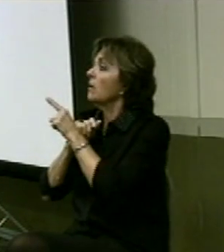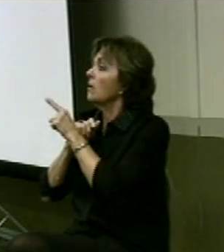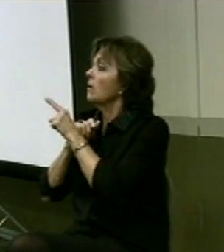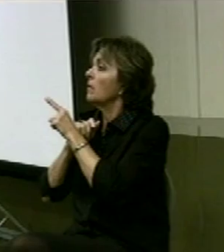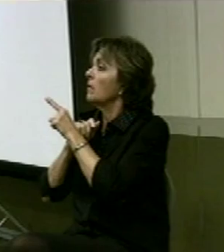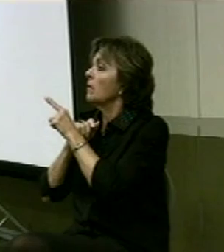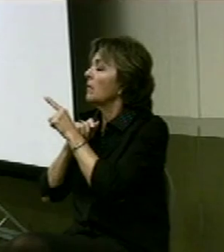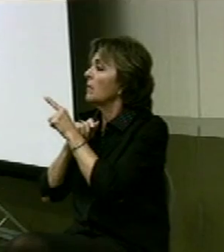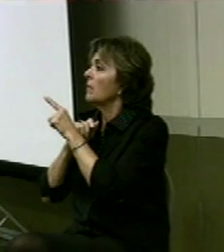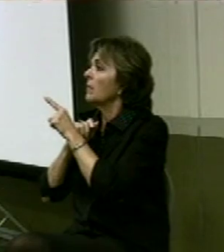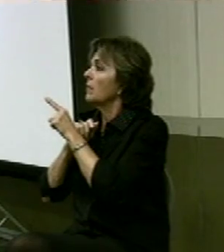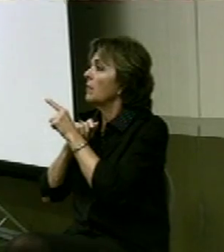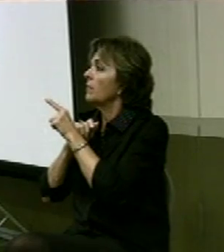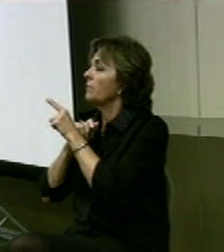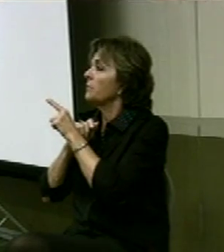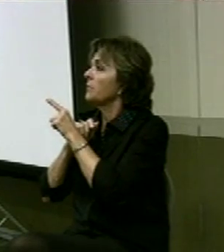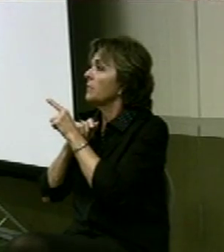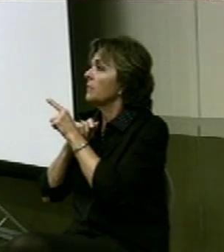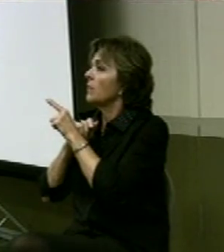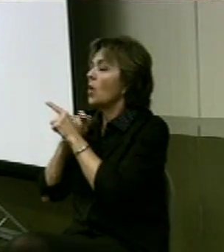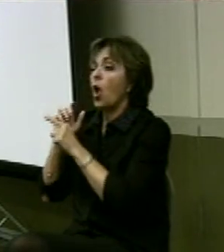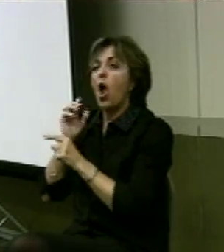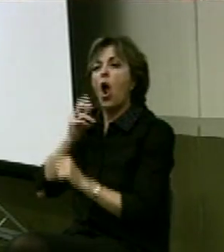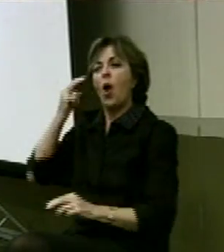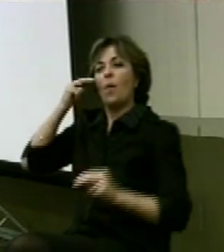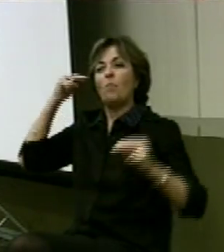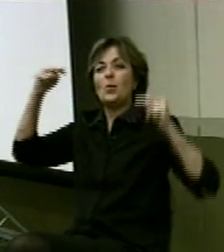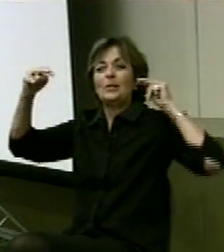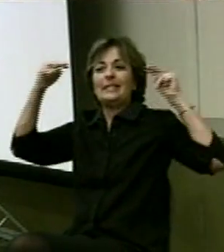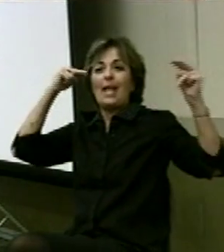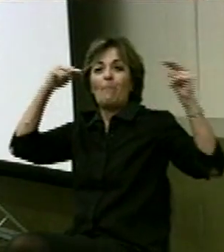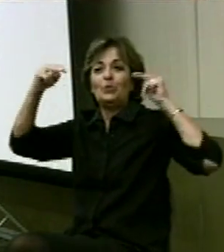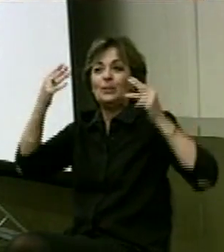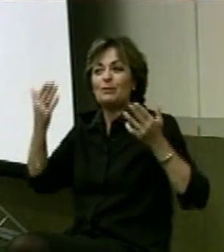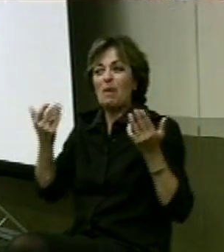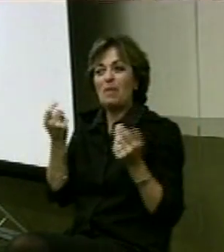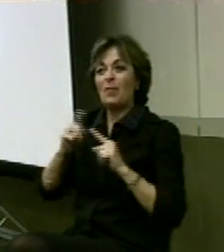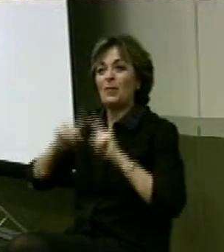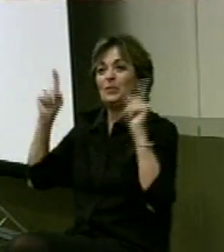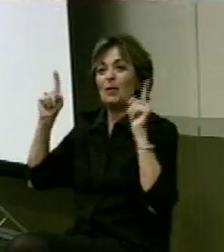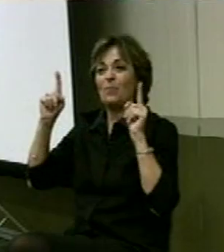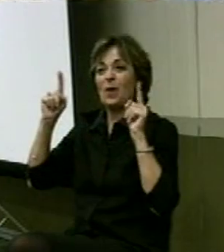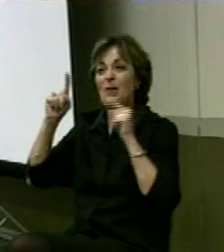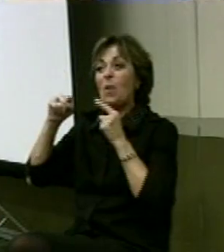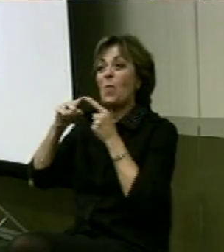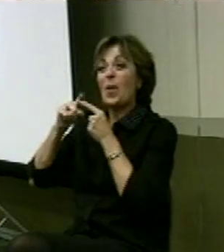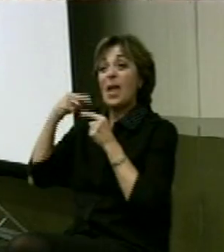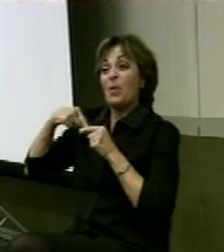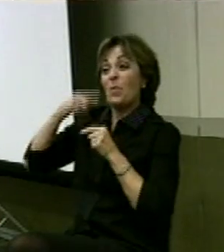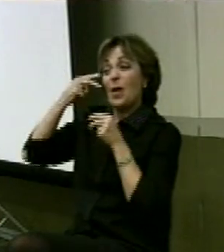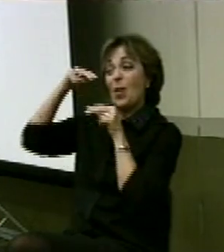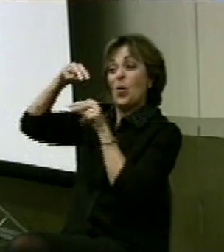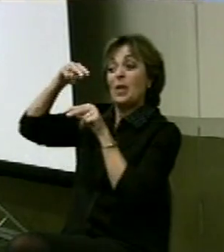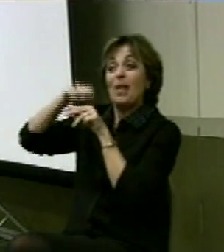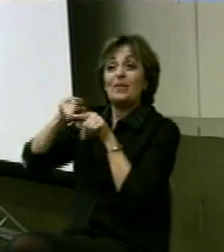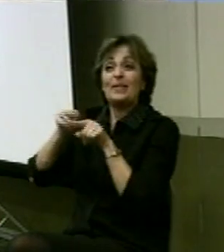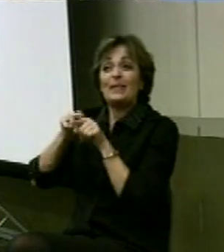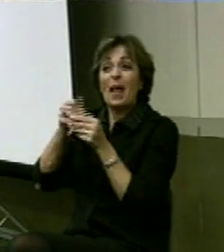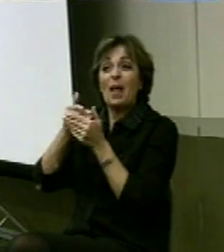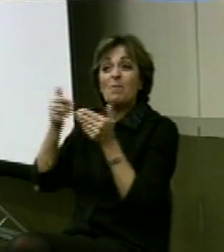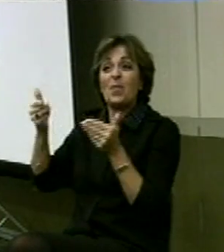different tolerance level, what they accept and what they don't. Exactly. Our perceptions may be a little different when we look at the same thing,